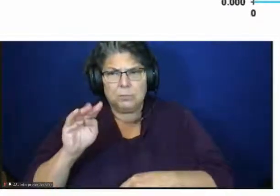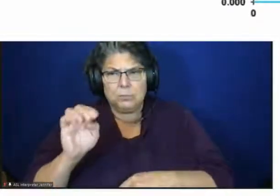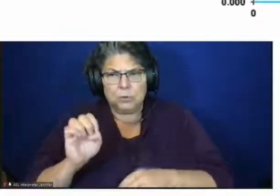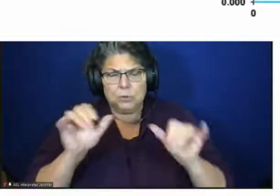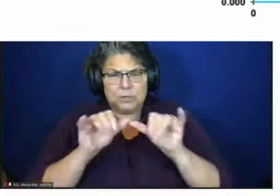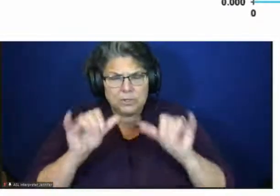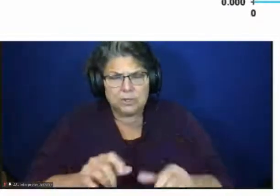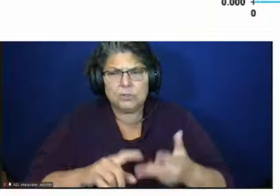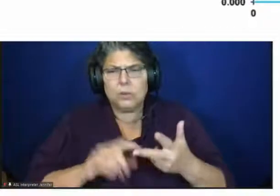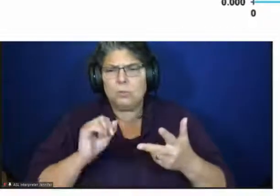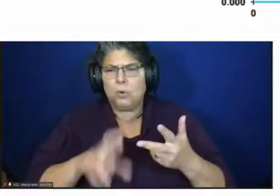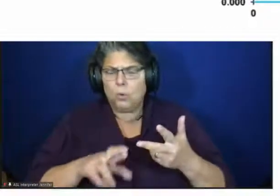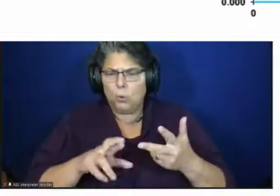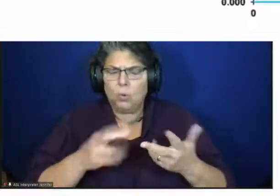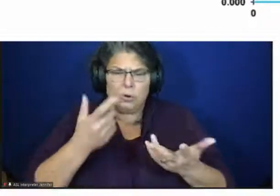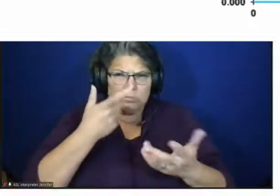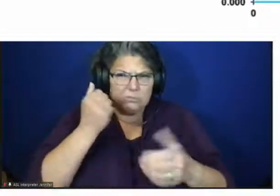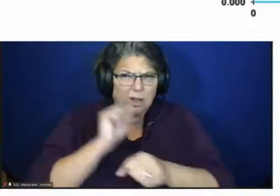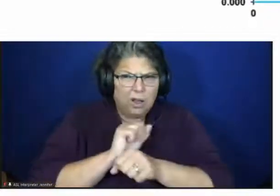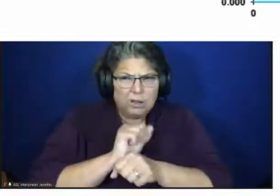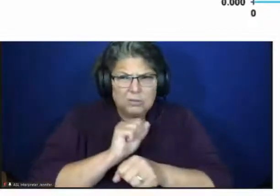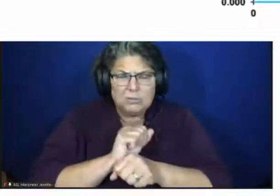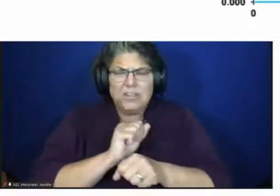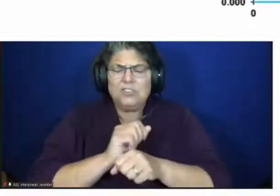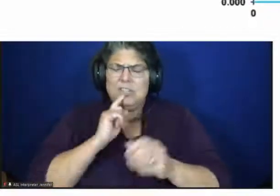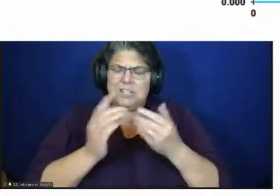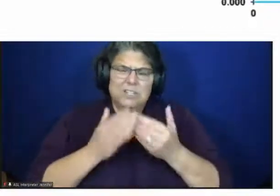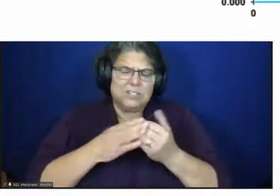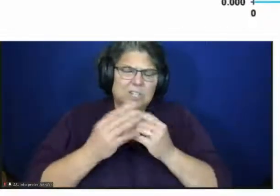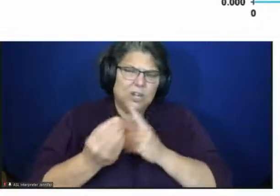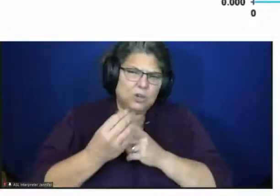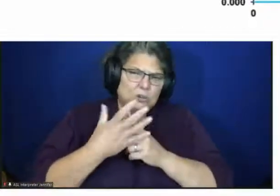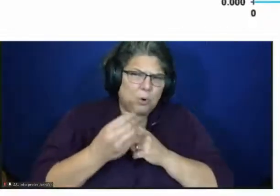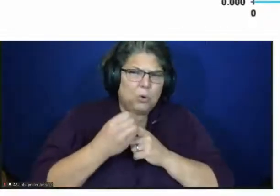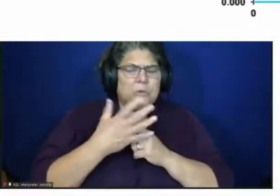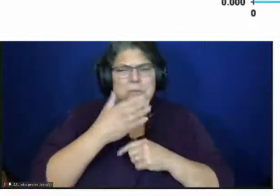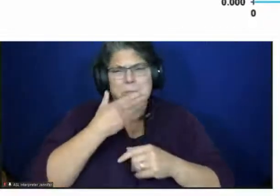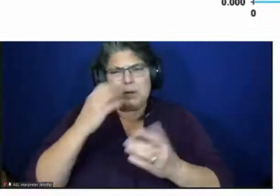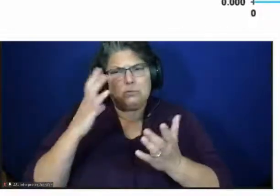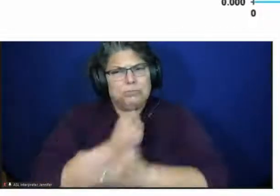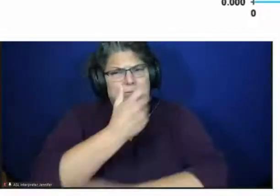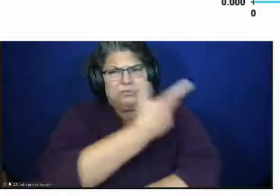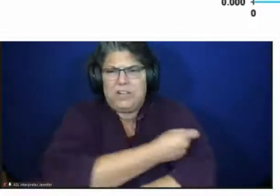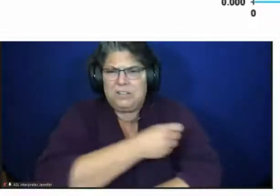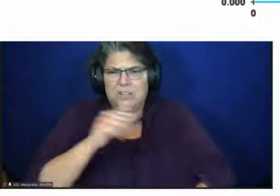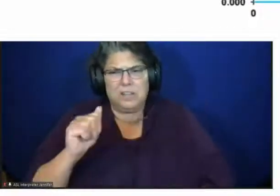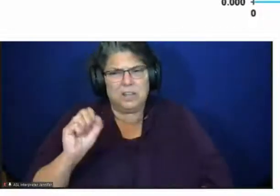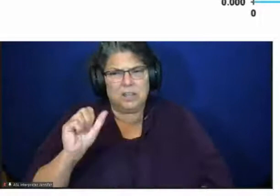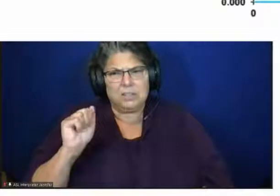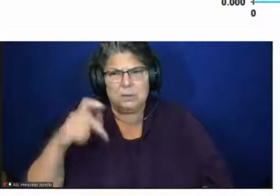exposure or social disparities get these vaccines as soon as possible.